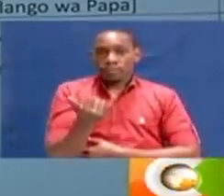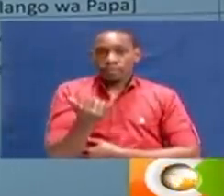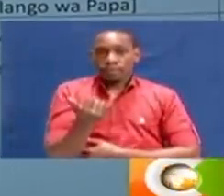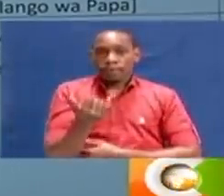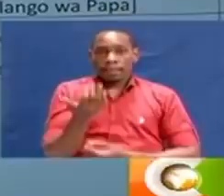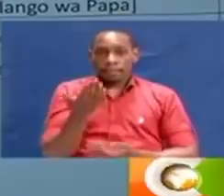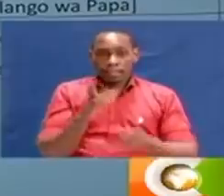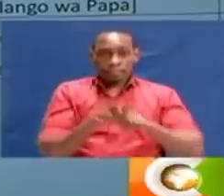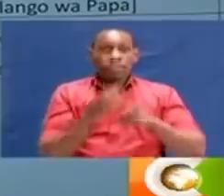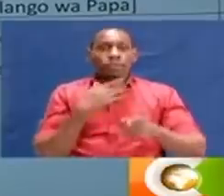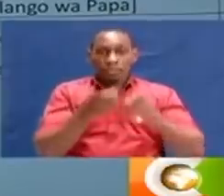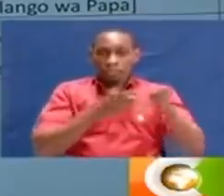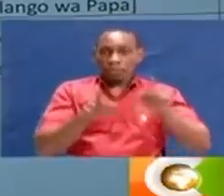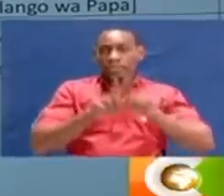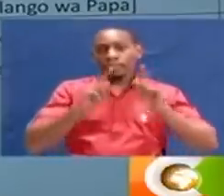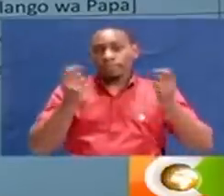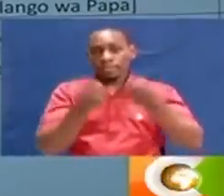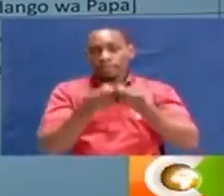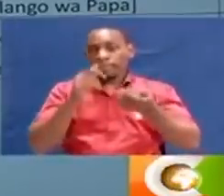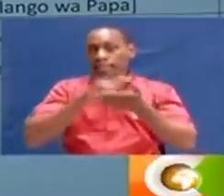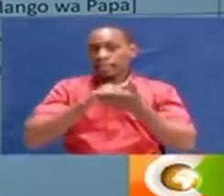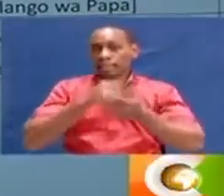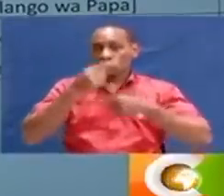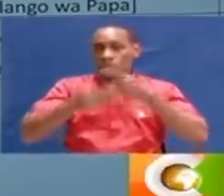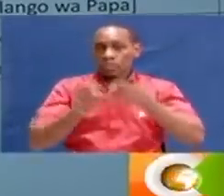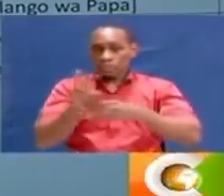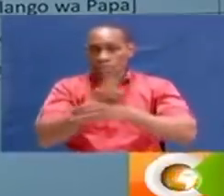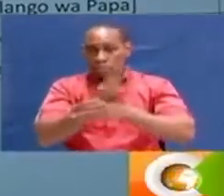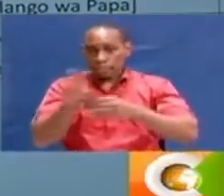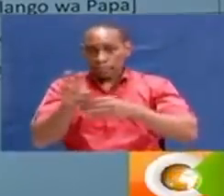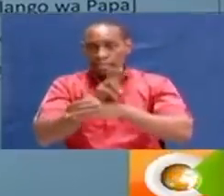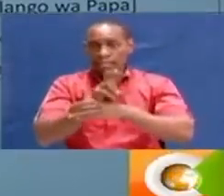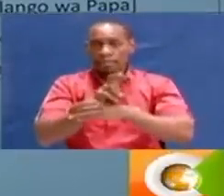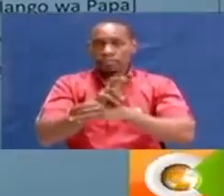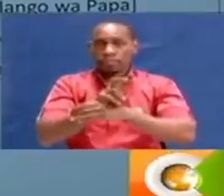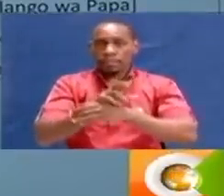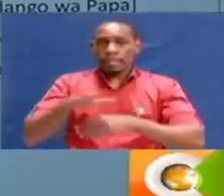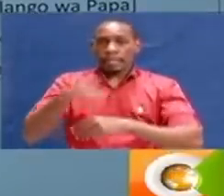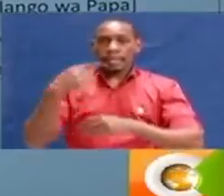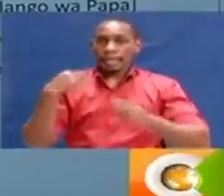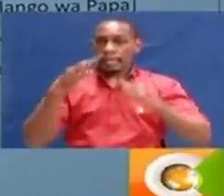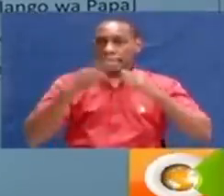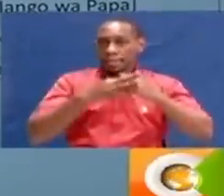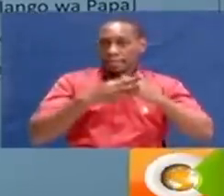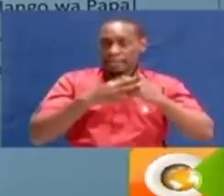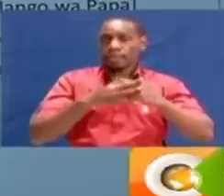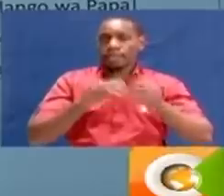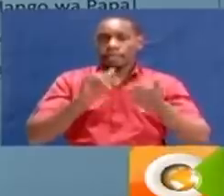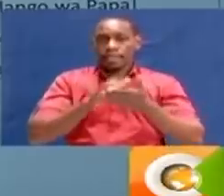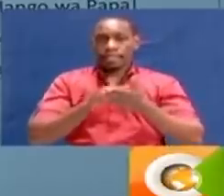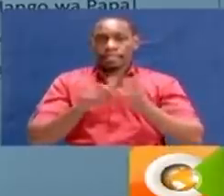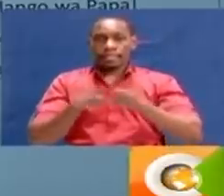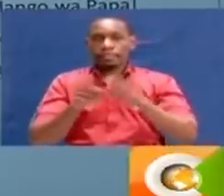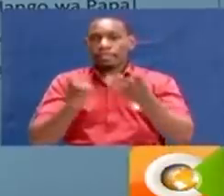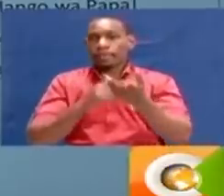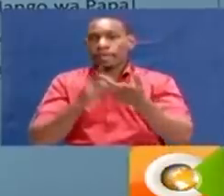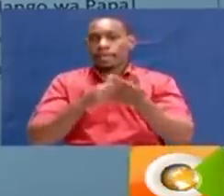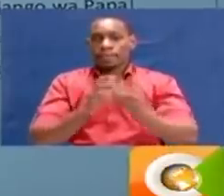also that is also carrying out surveillance in Kebra, so that those figures don't keep on